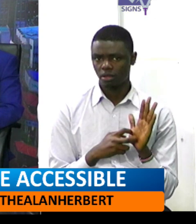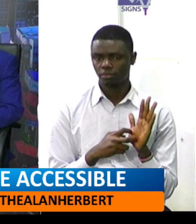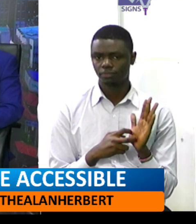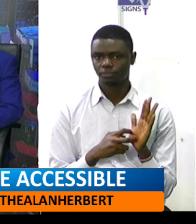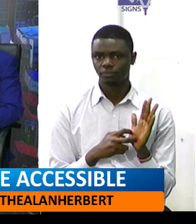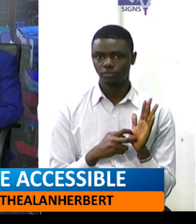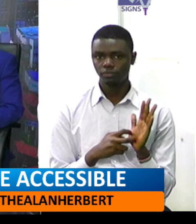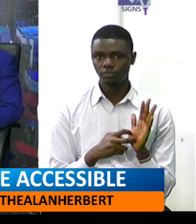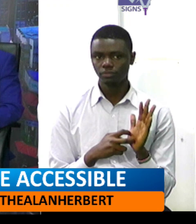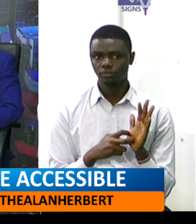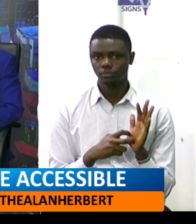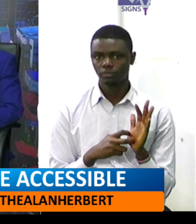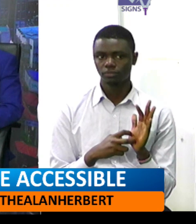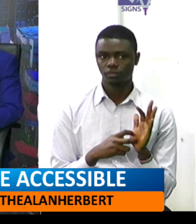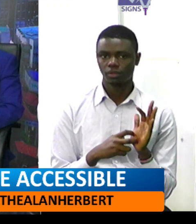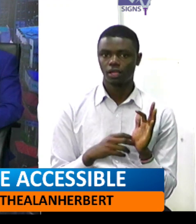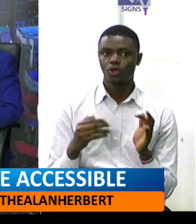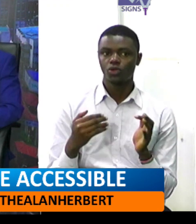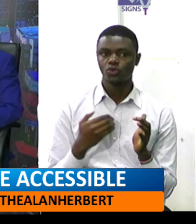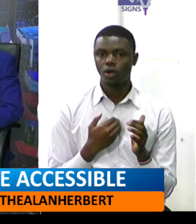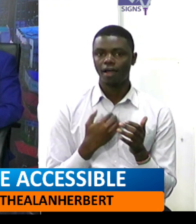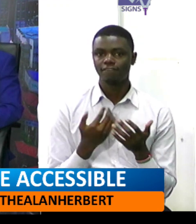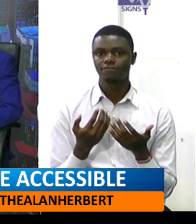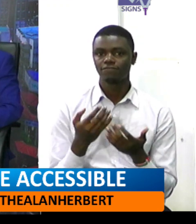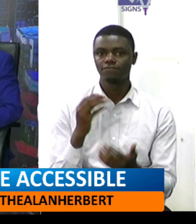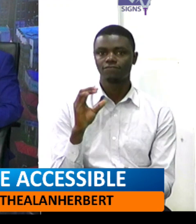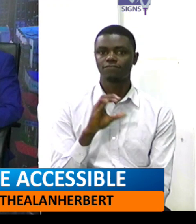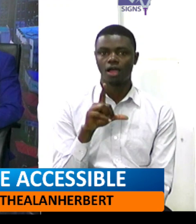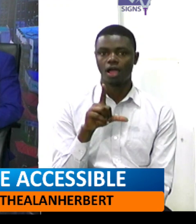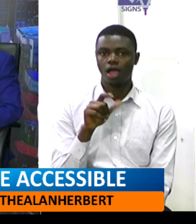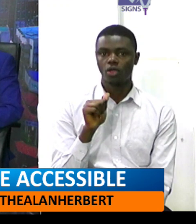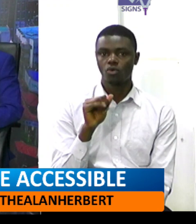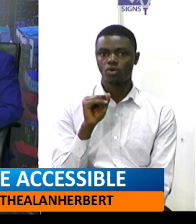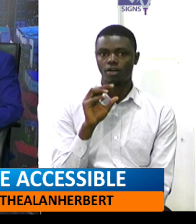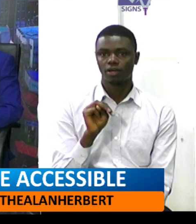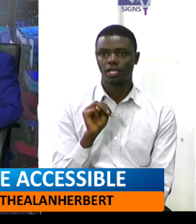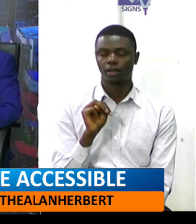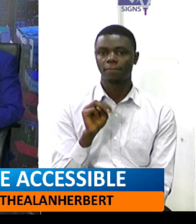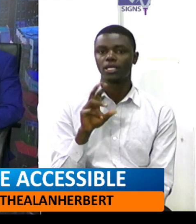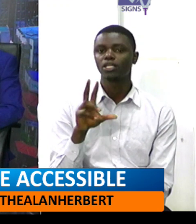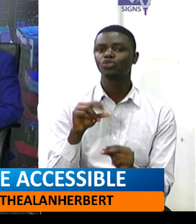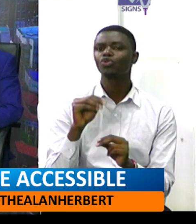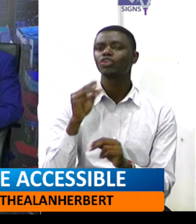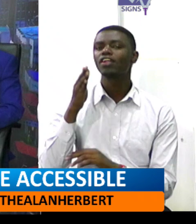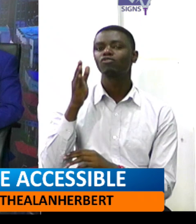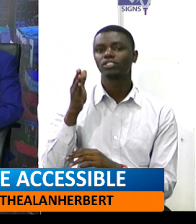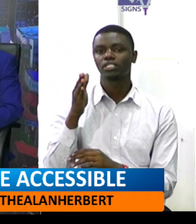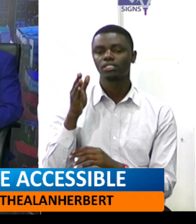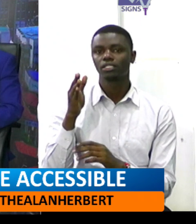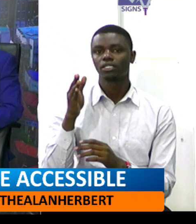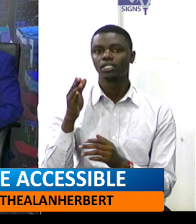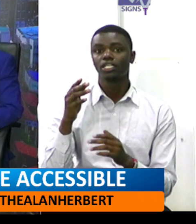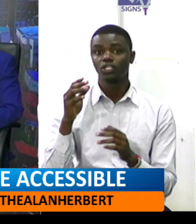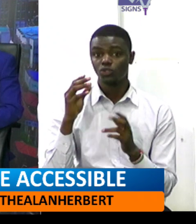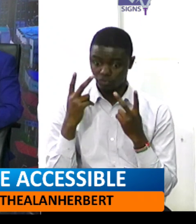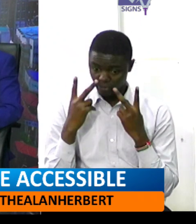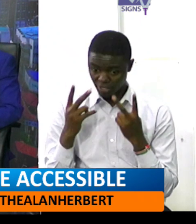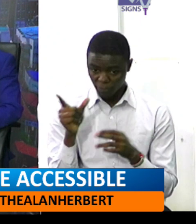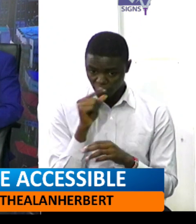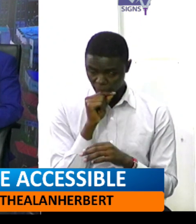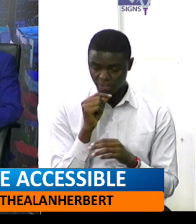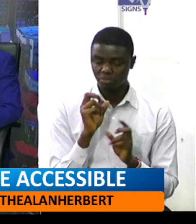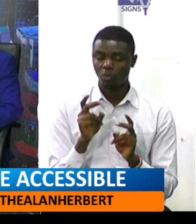have you actually have a claim. It is not unforeseen. So it's something that you've this, already seen, yes. and you're